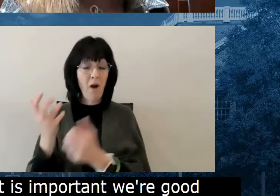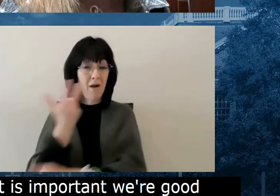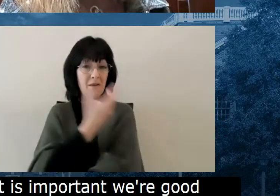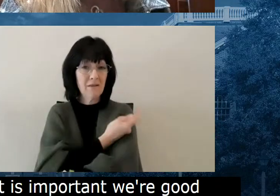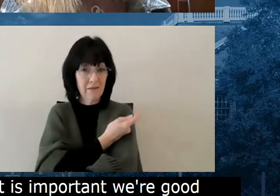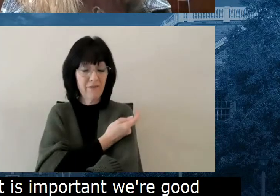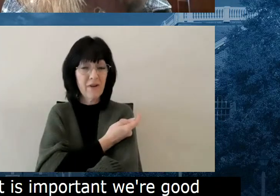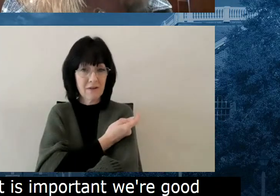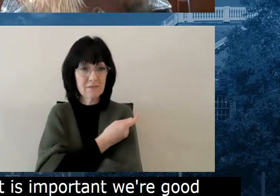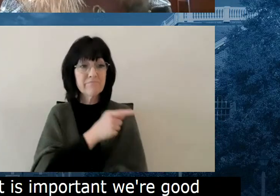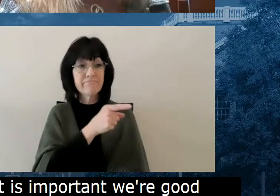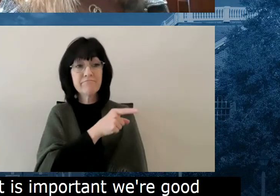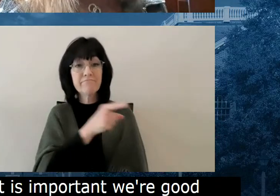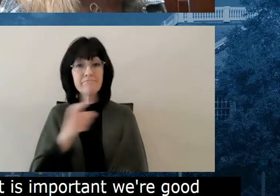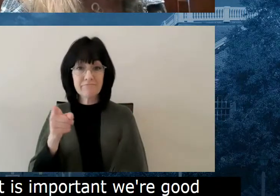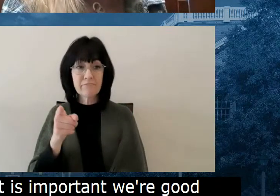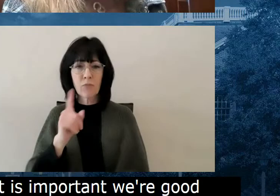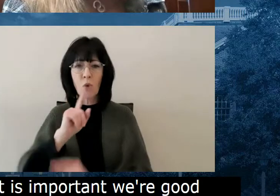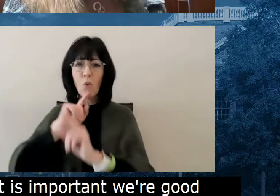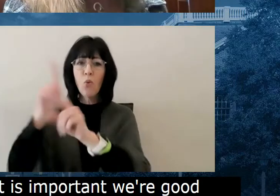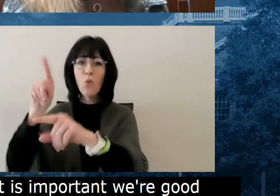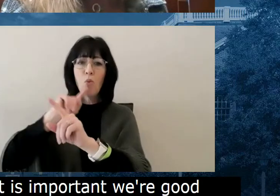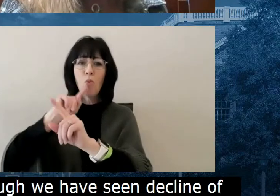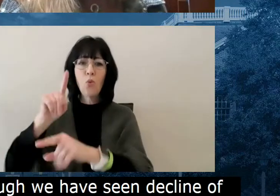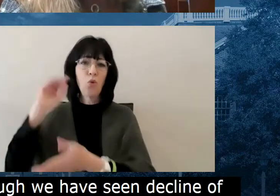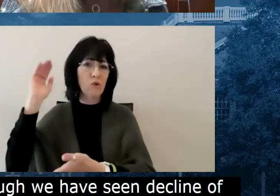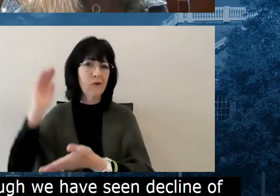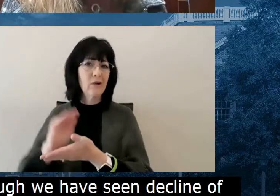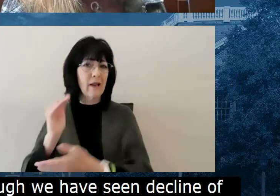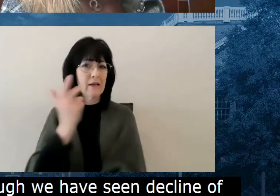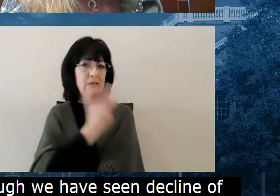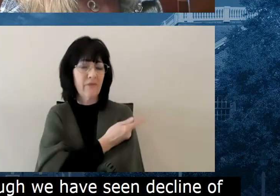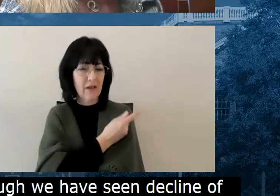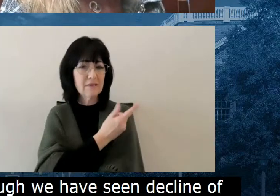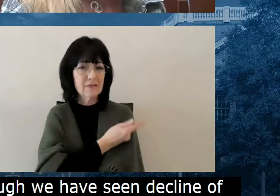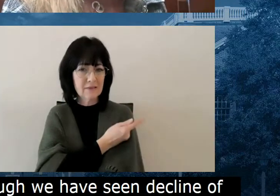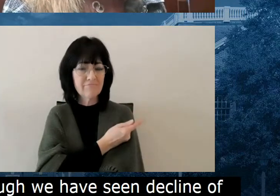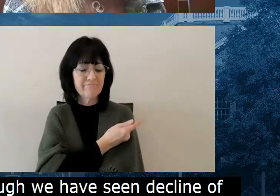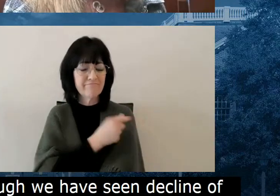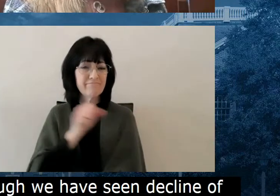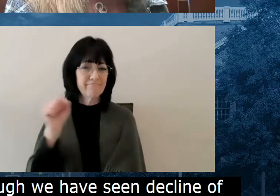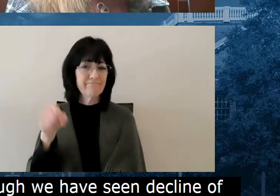ordering less vaccine, we're really pivoting our strategy